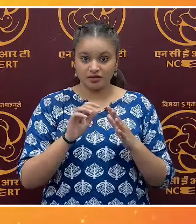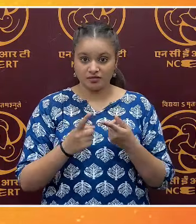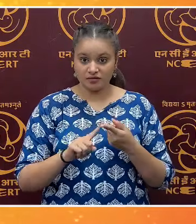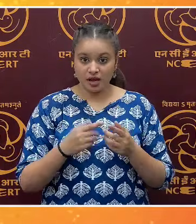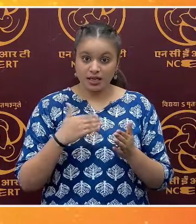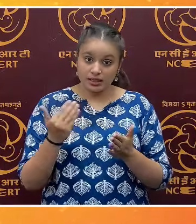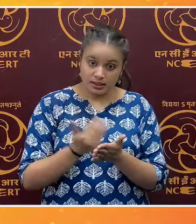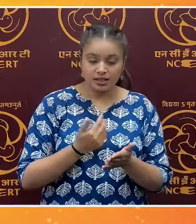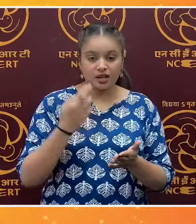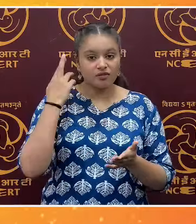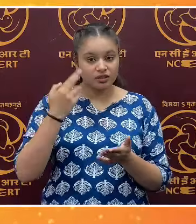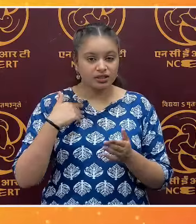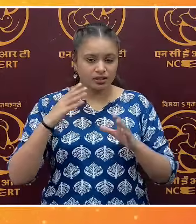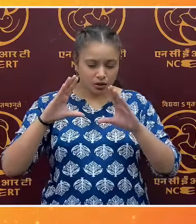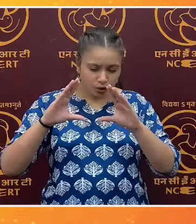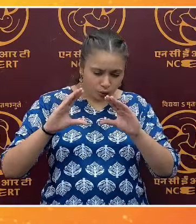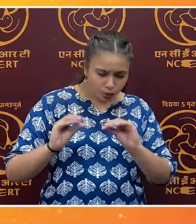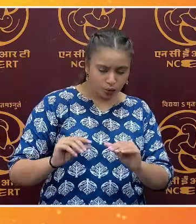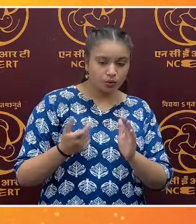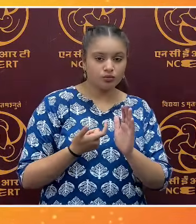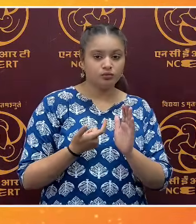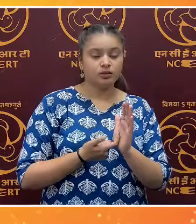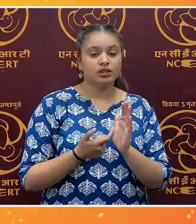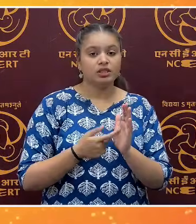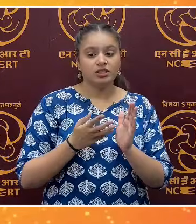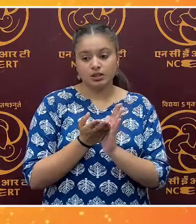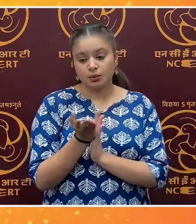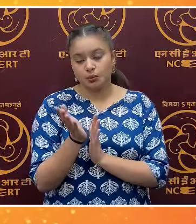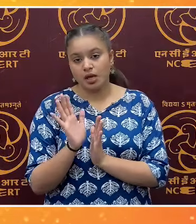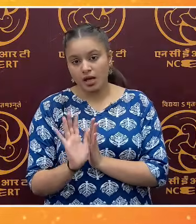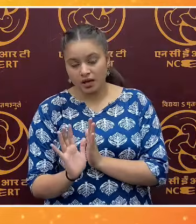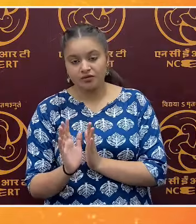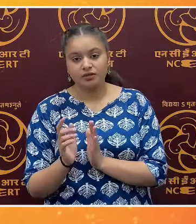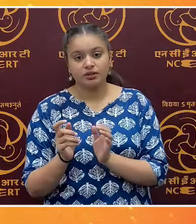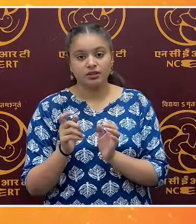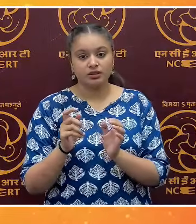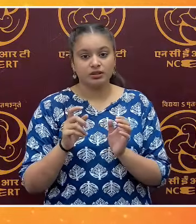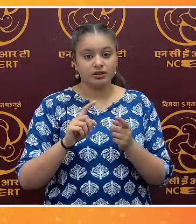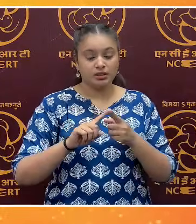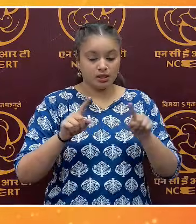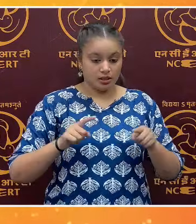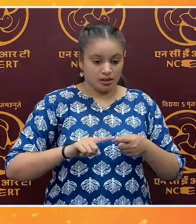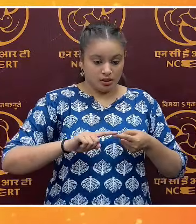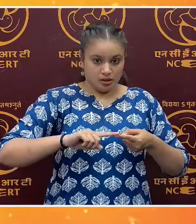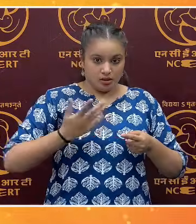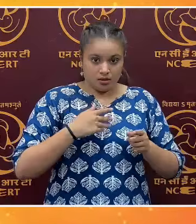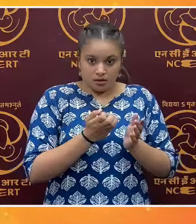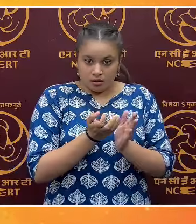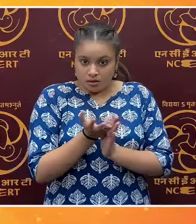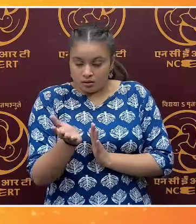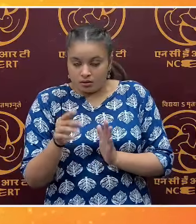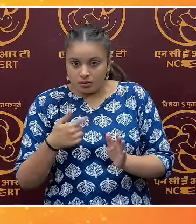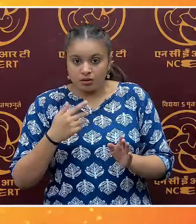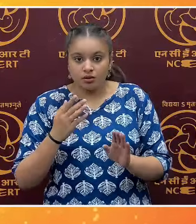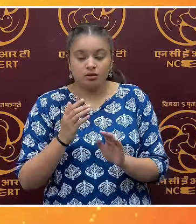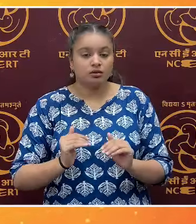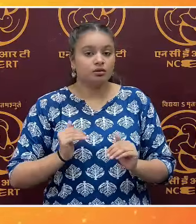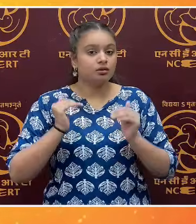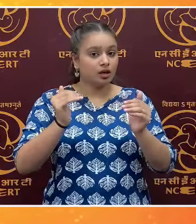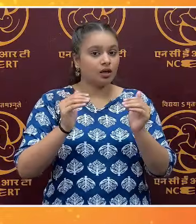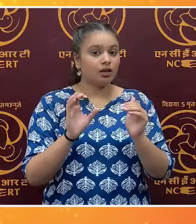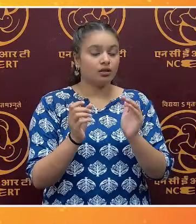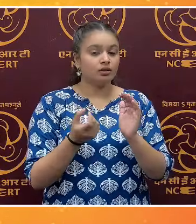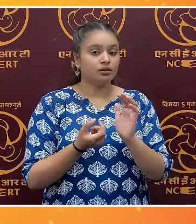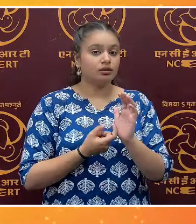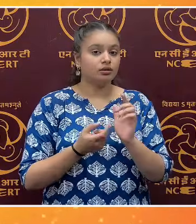because it gives a very low resistance path to the current, and the high current directly pass to the